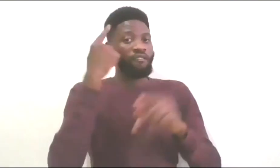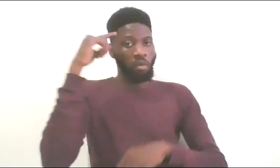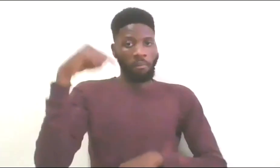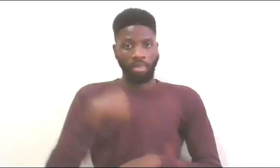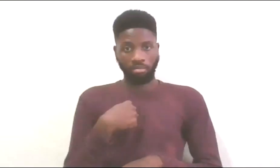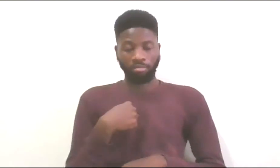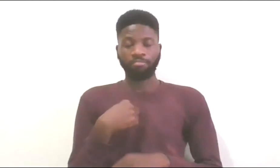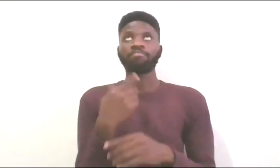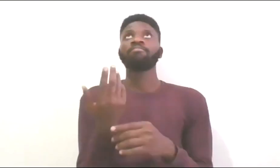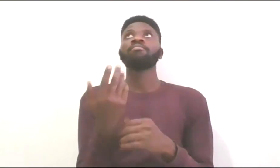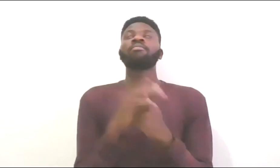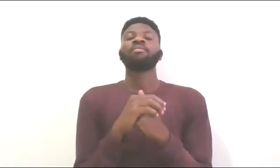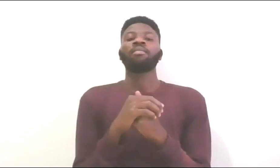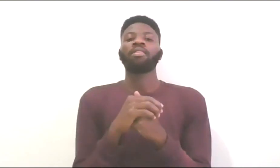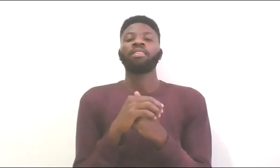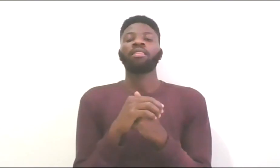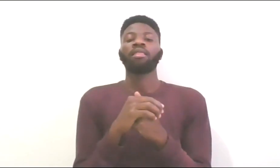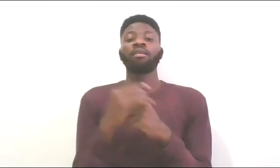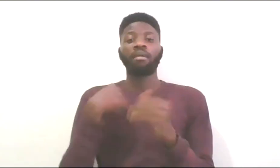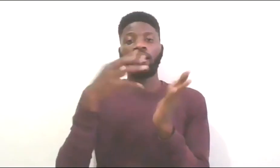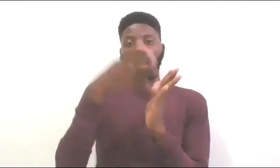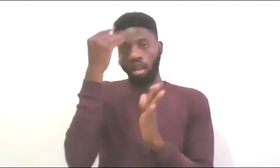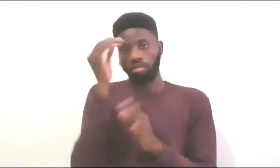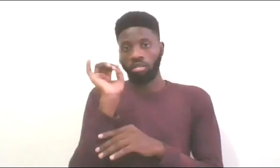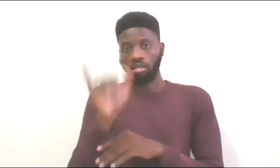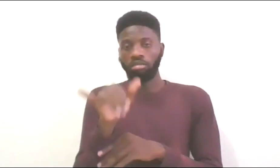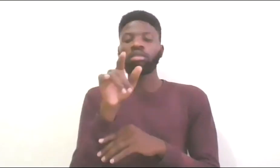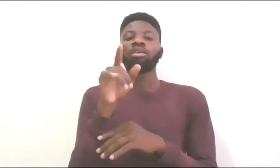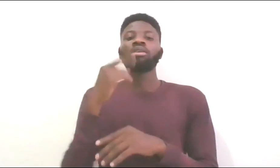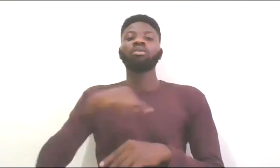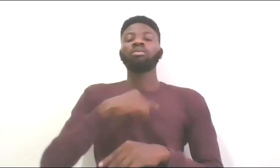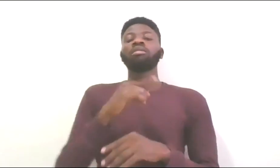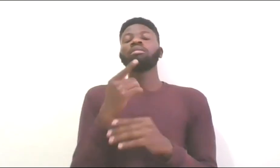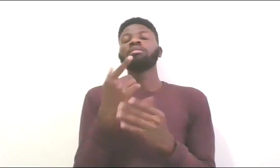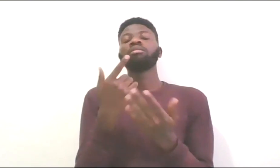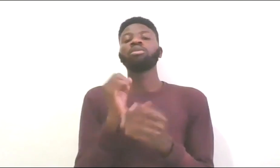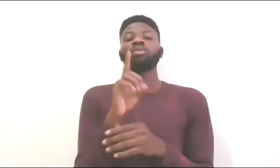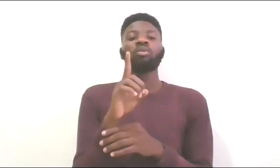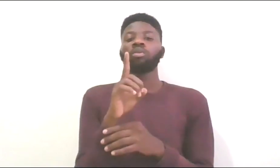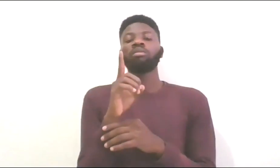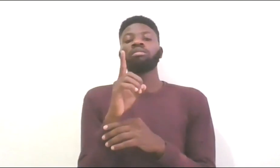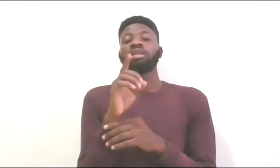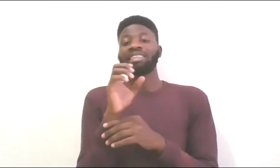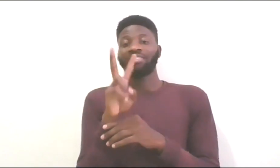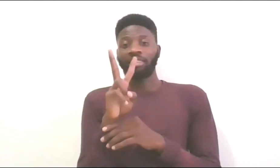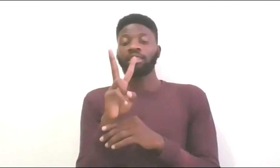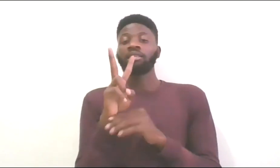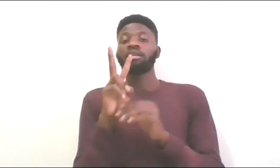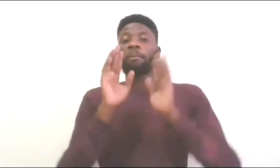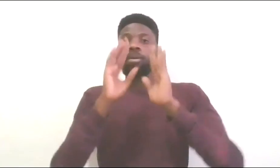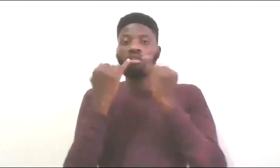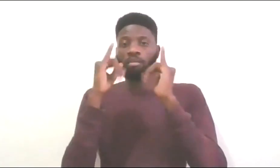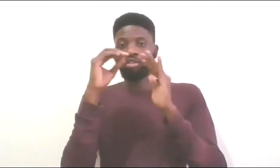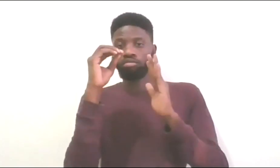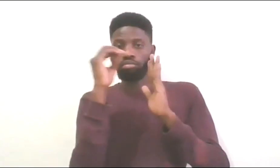Yes. I learned that you should put on your CV relevant information, and then there's a way